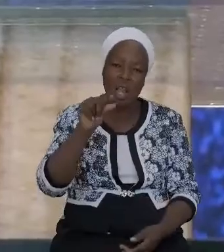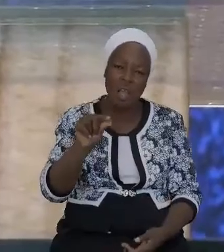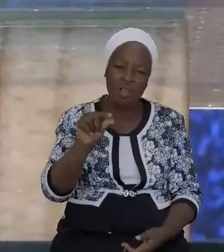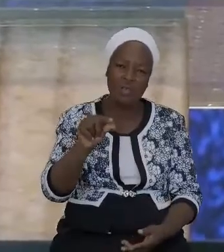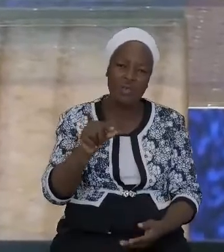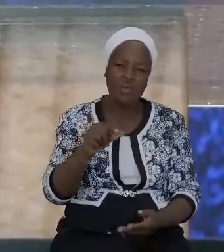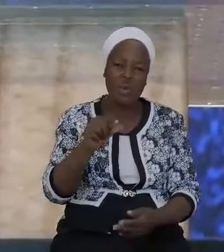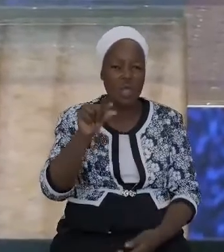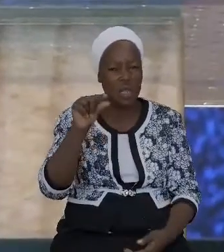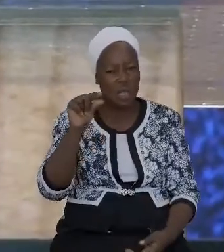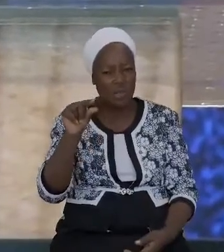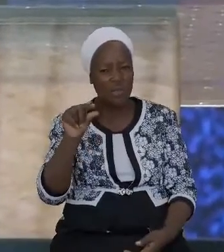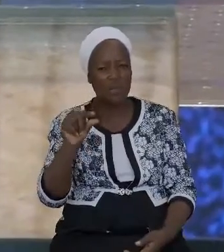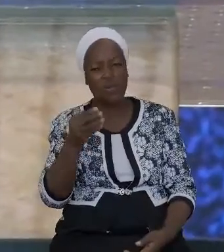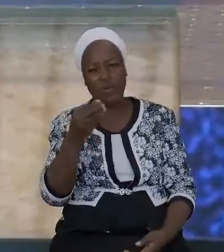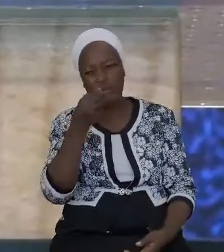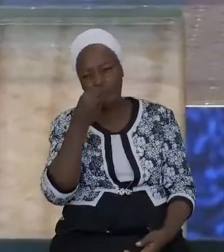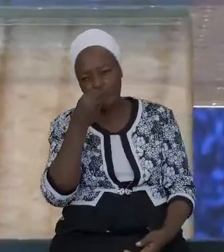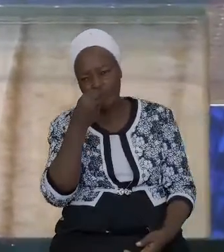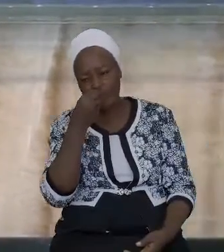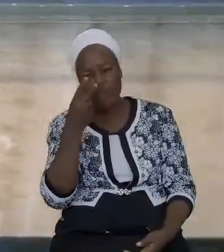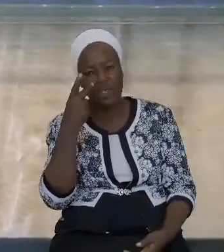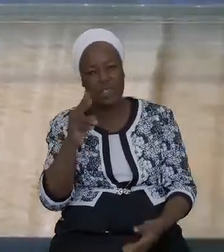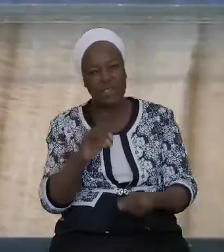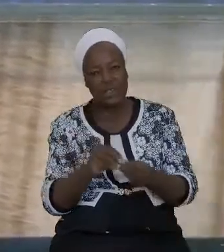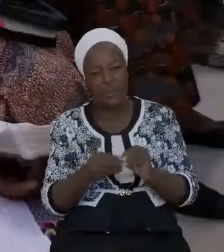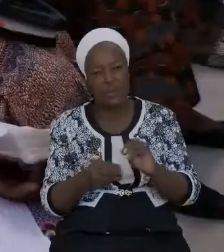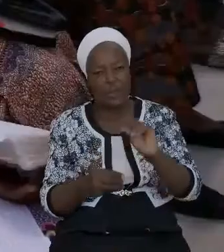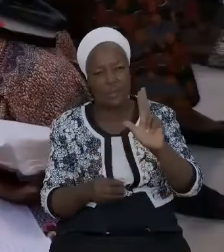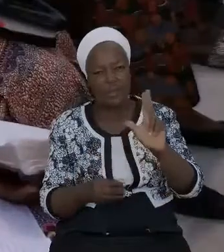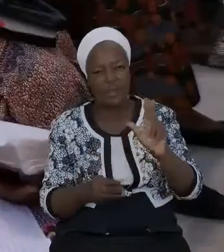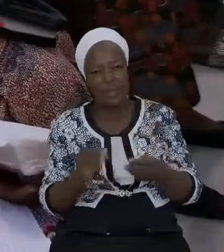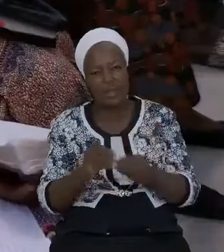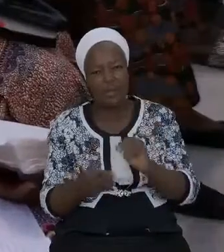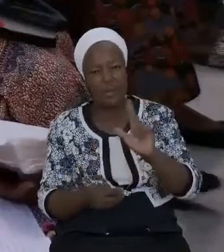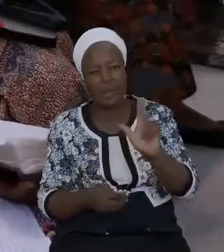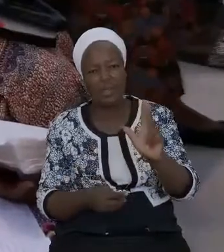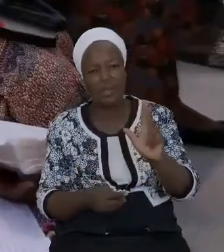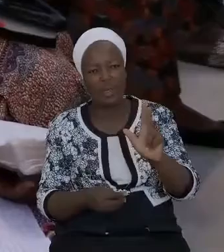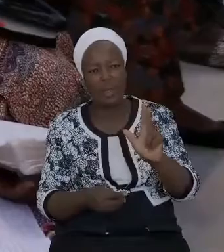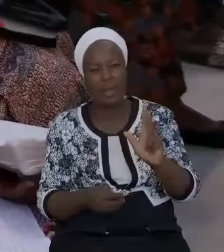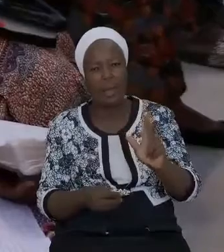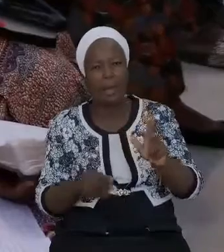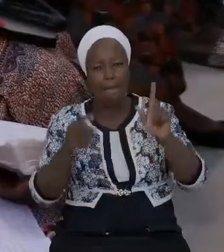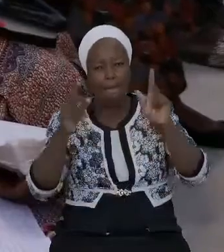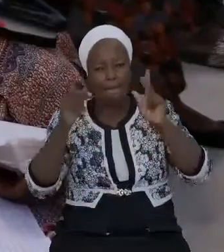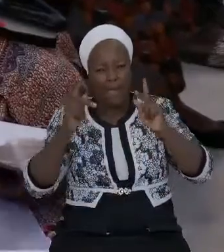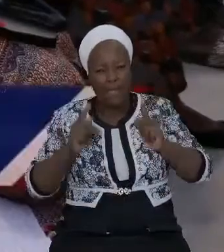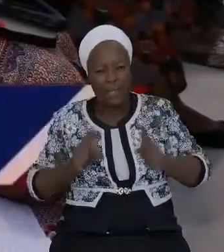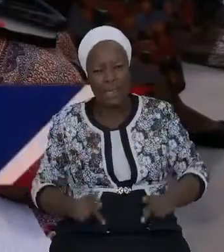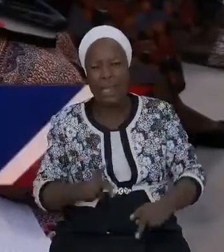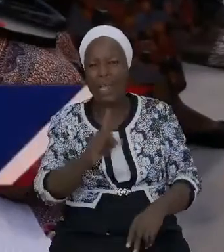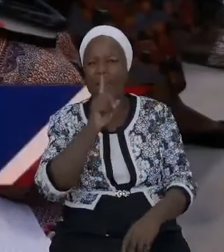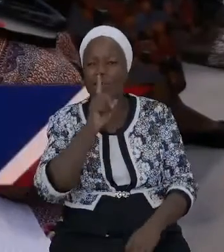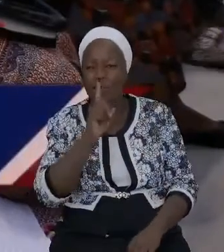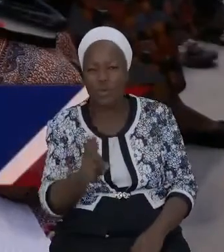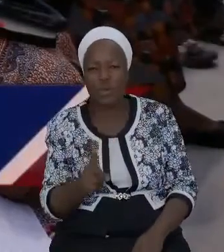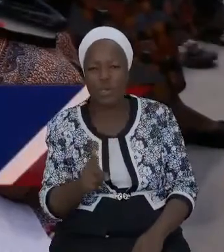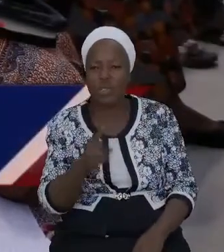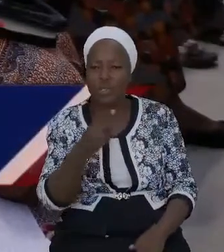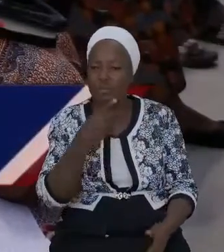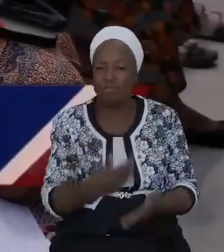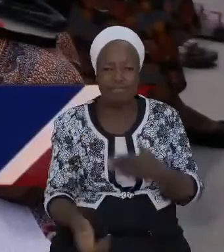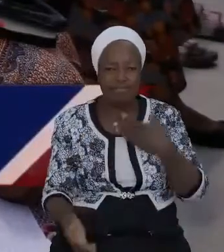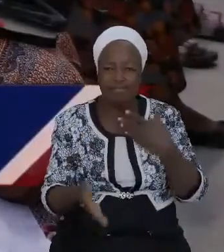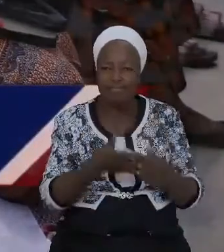food. Look at number three here. Number three here. Personal assurance